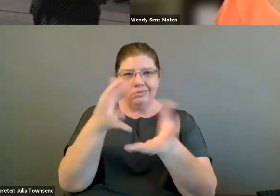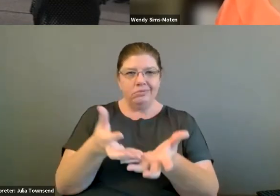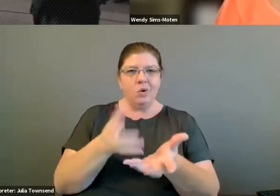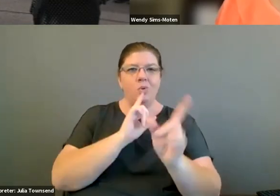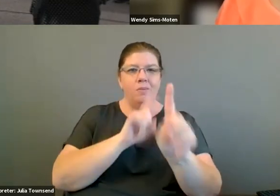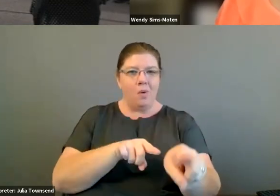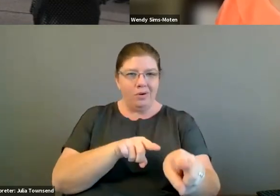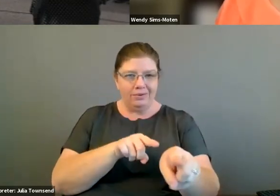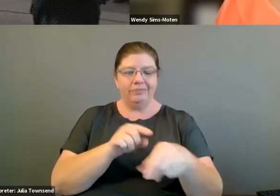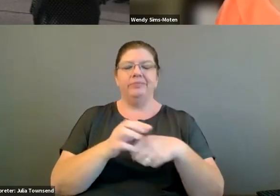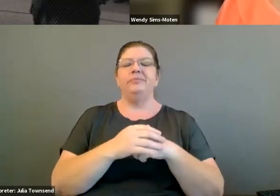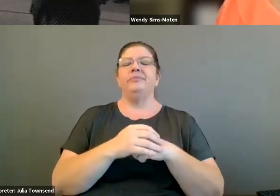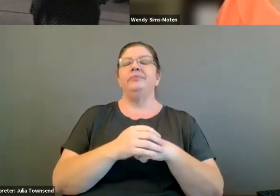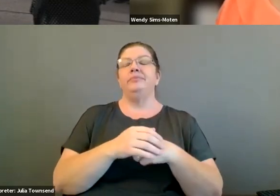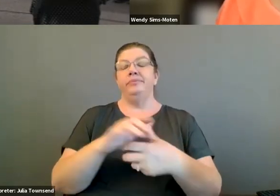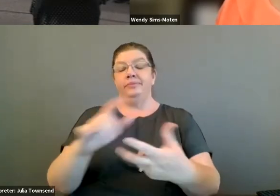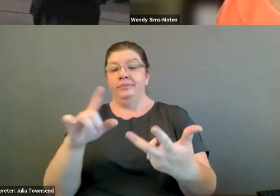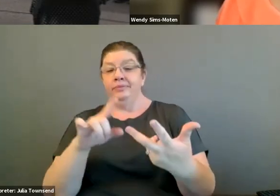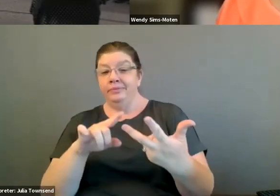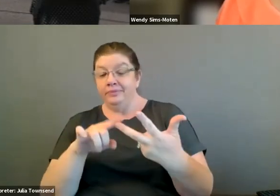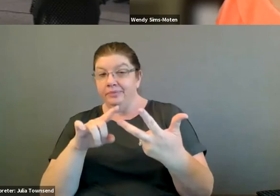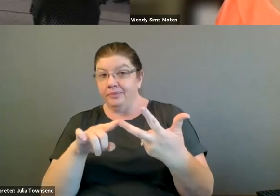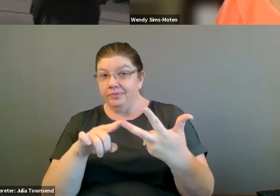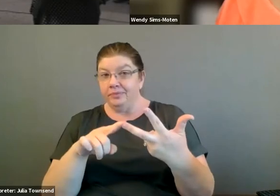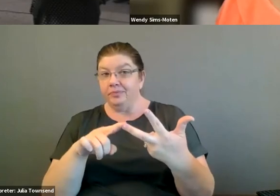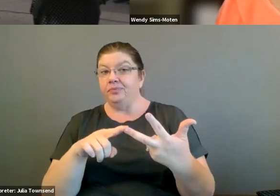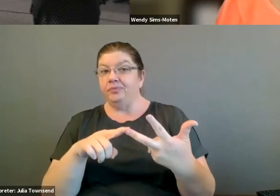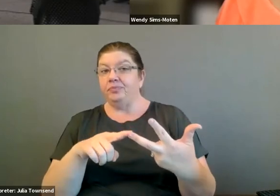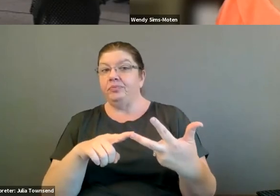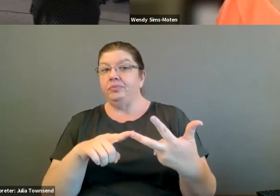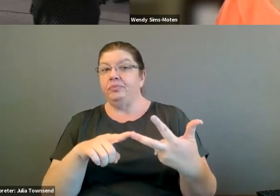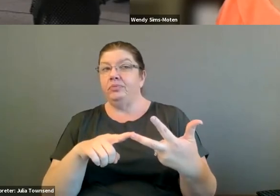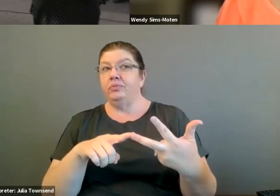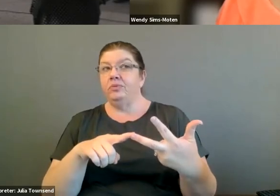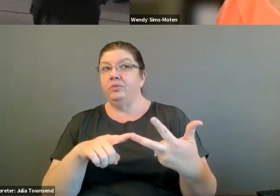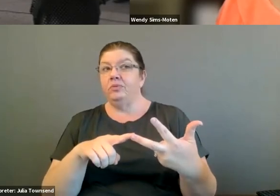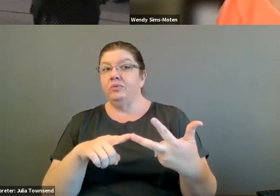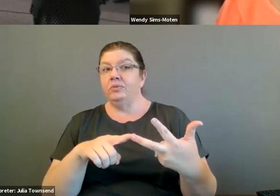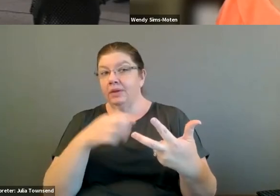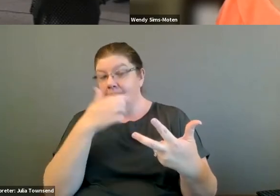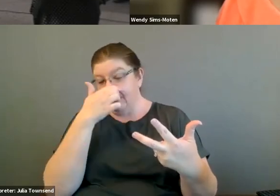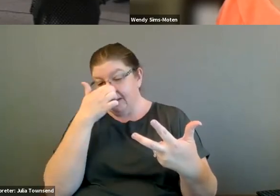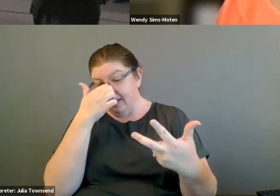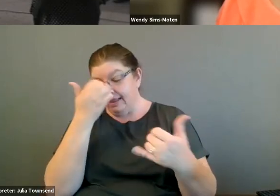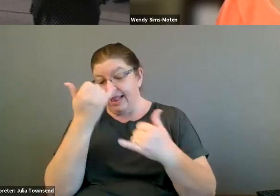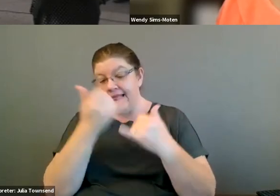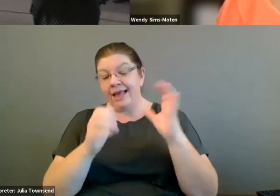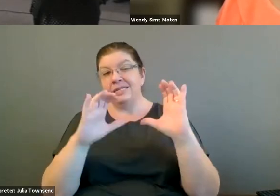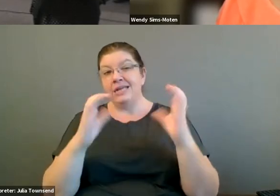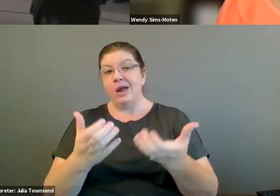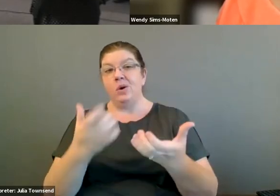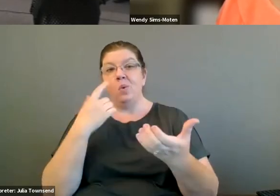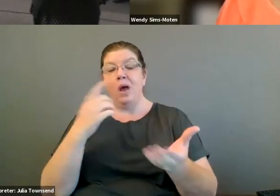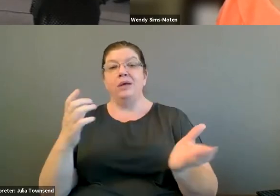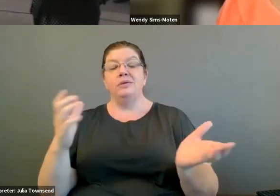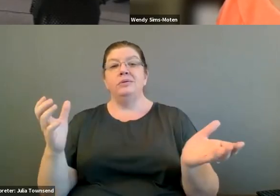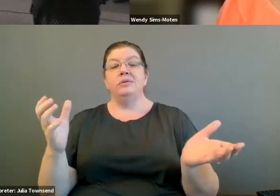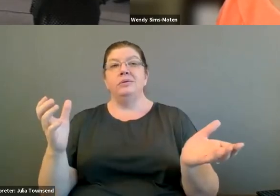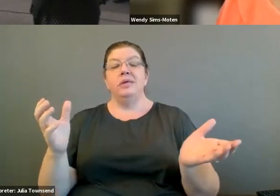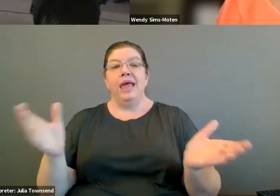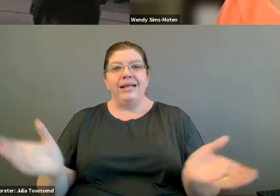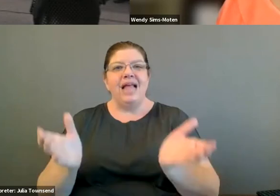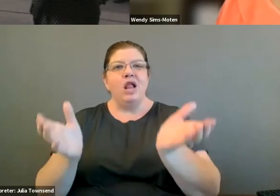report. And lastly, we looked at the last category was acceleration of student